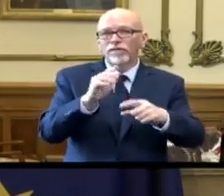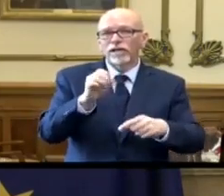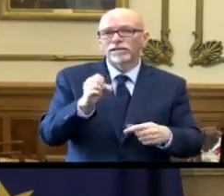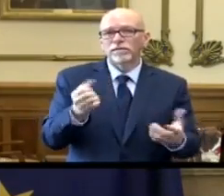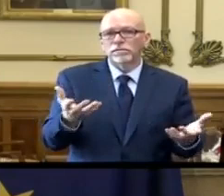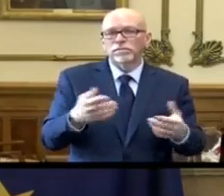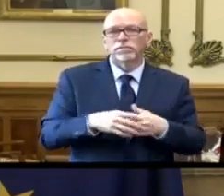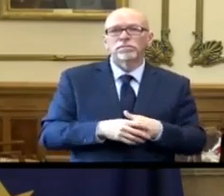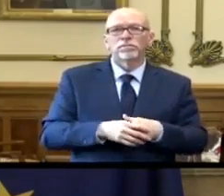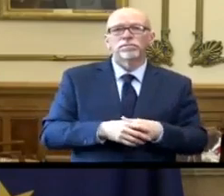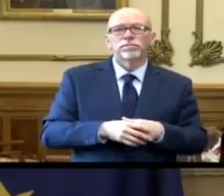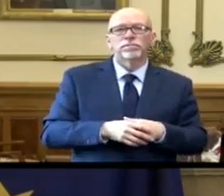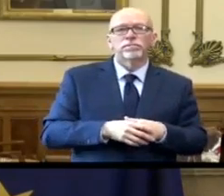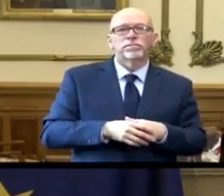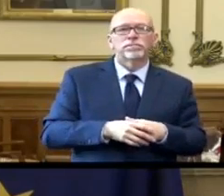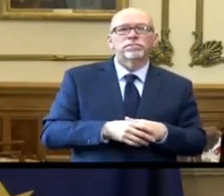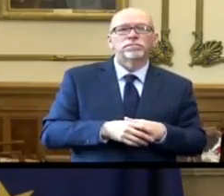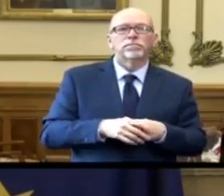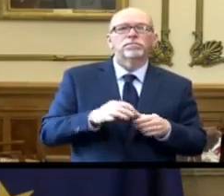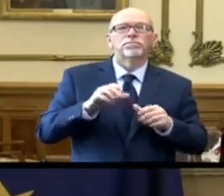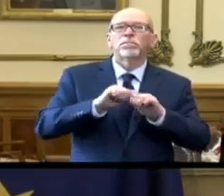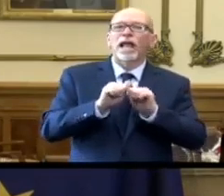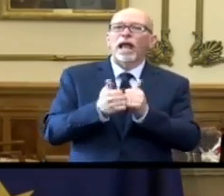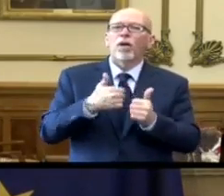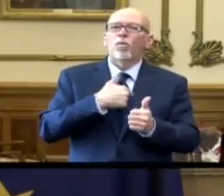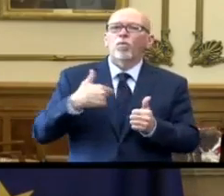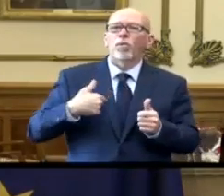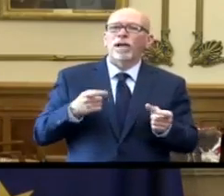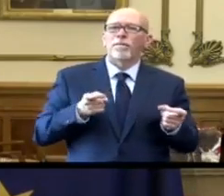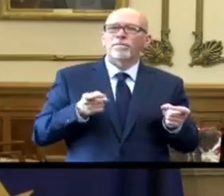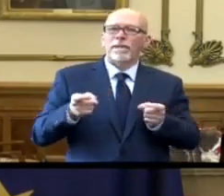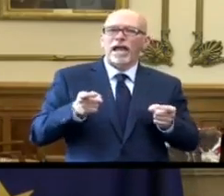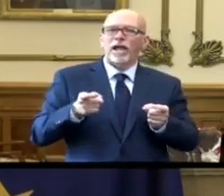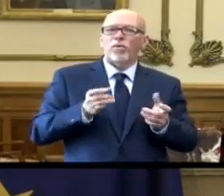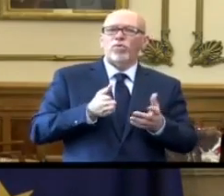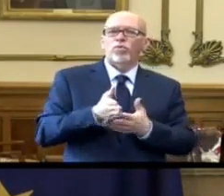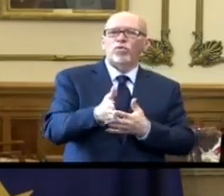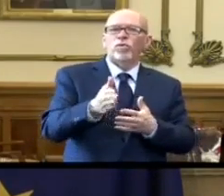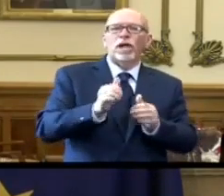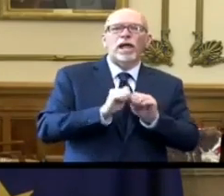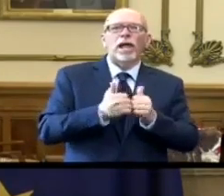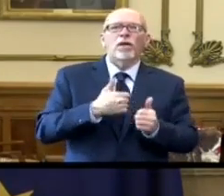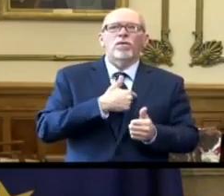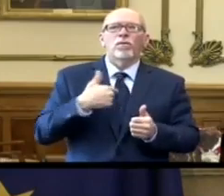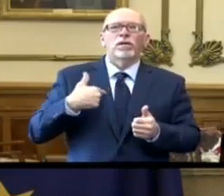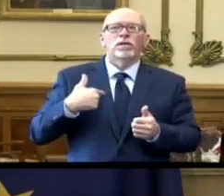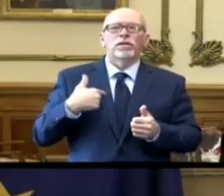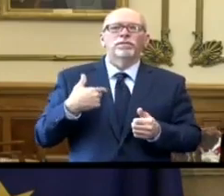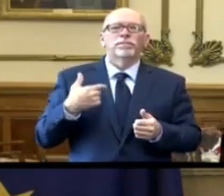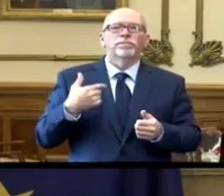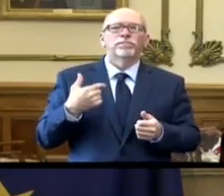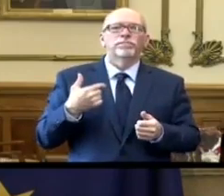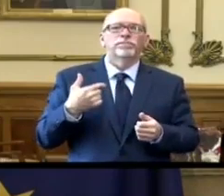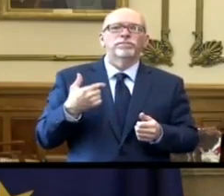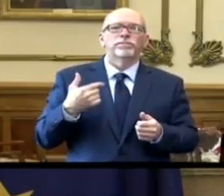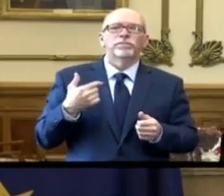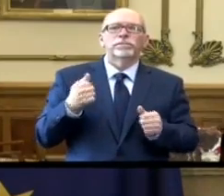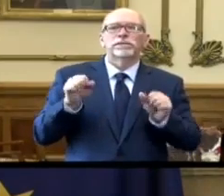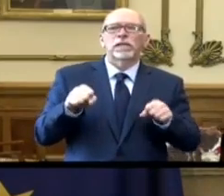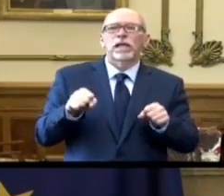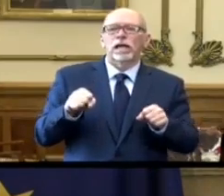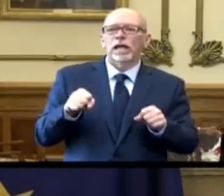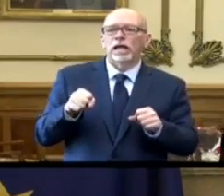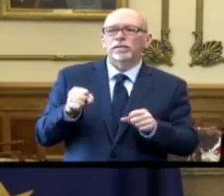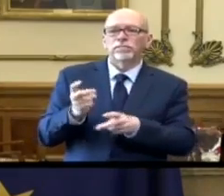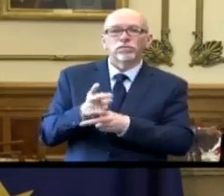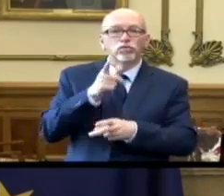believe. It's how we manage our way through this. It's how we have the ability to care